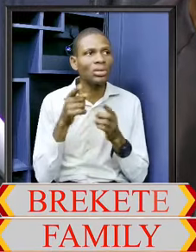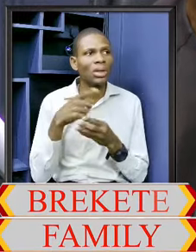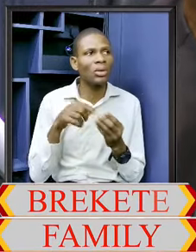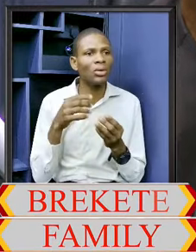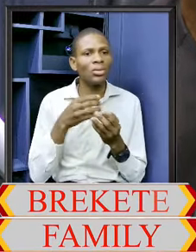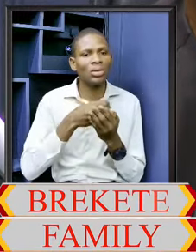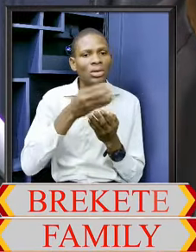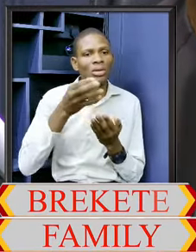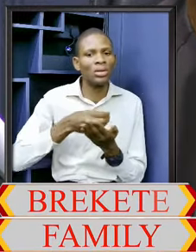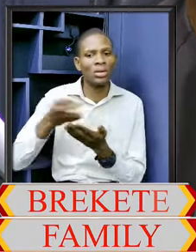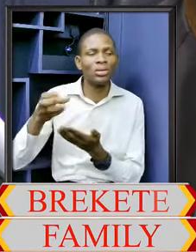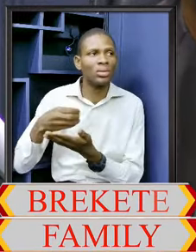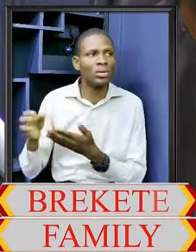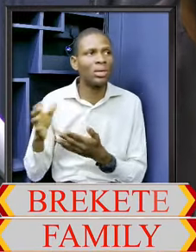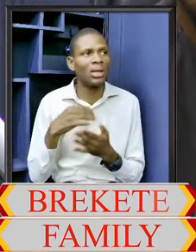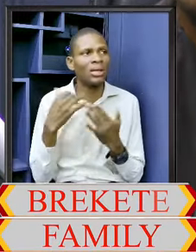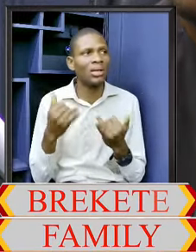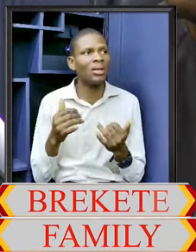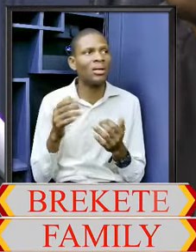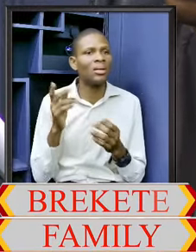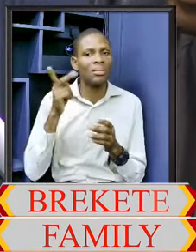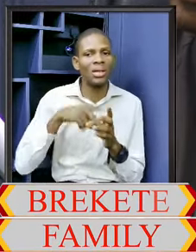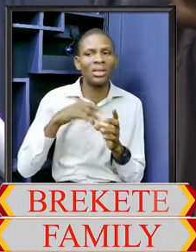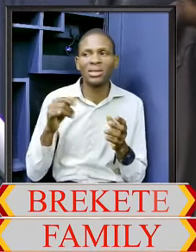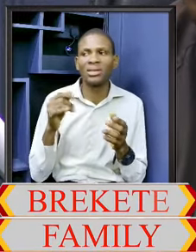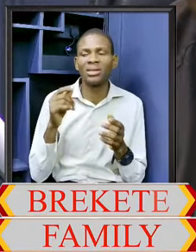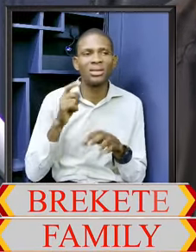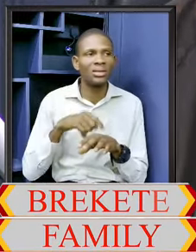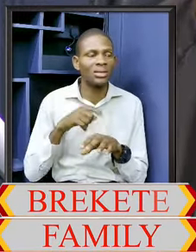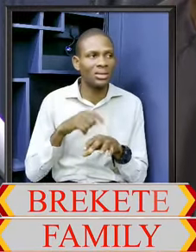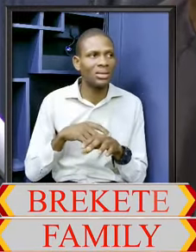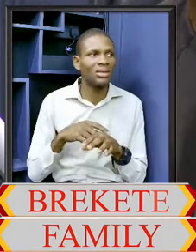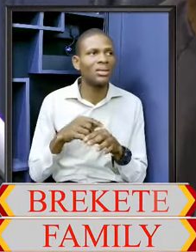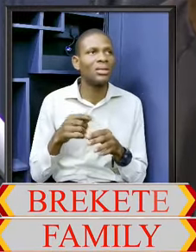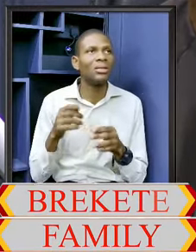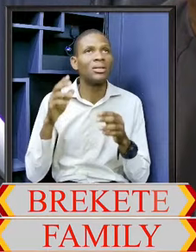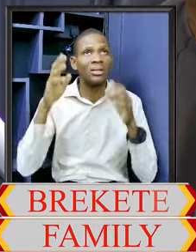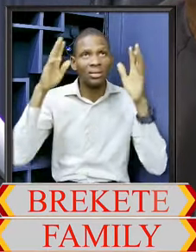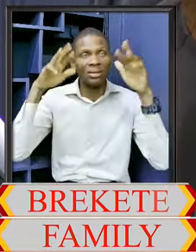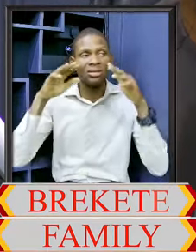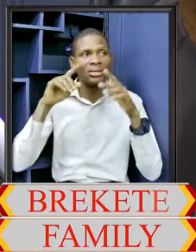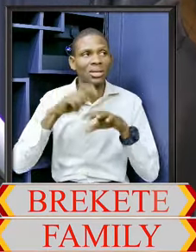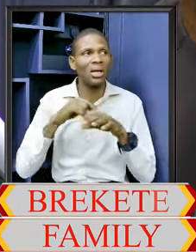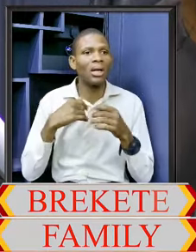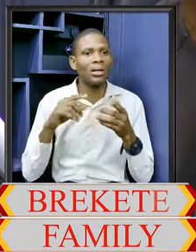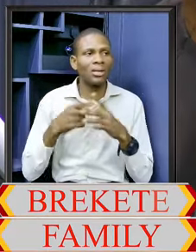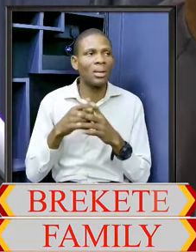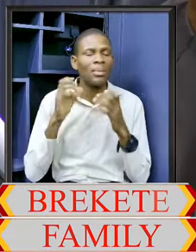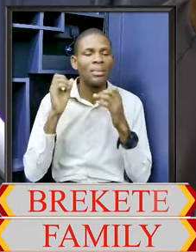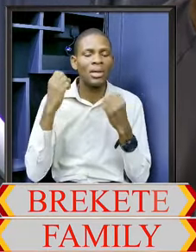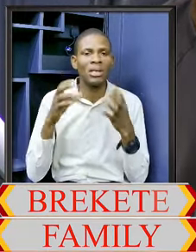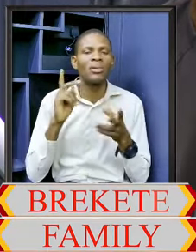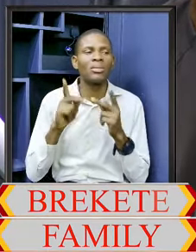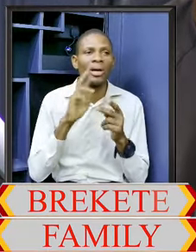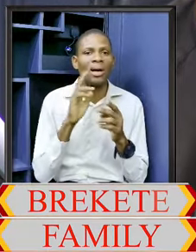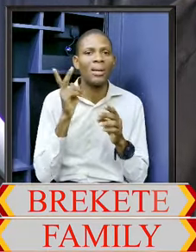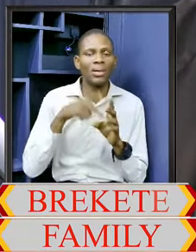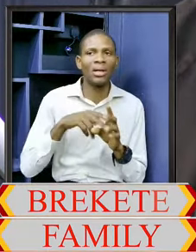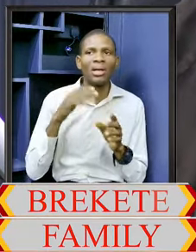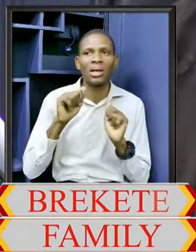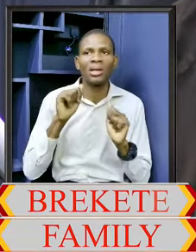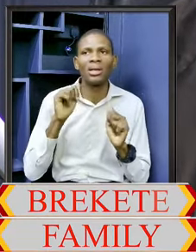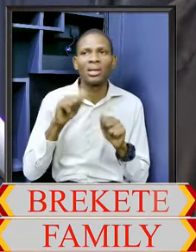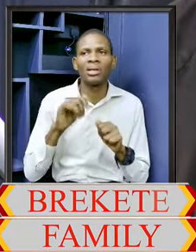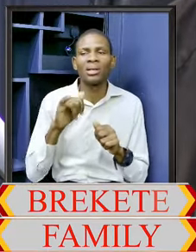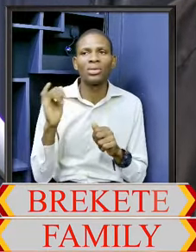about distributorship, and now we be say planting season day. Raining season don't start. Many people, they plant. Yes. They feel use this